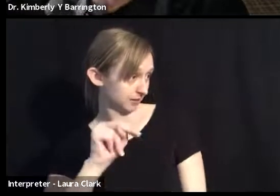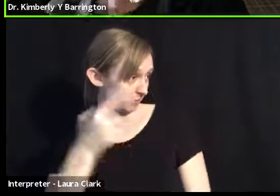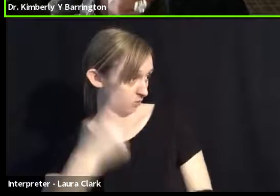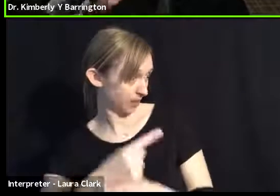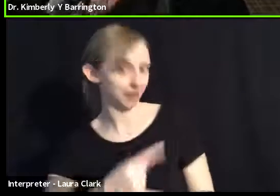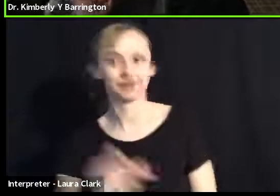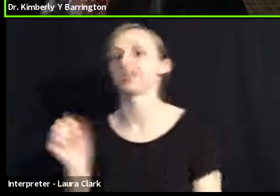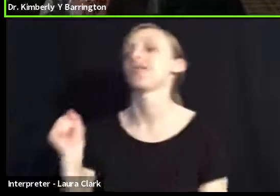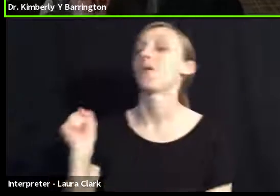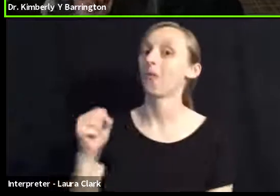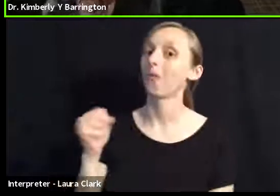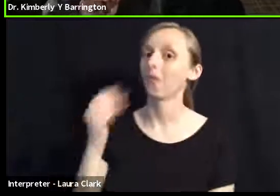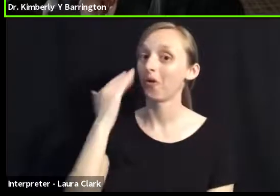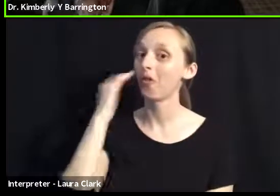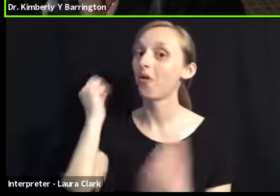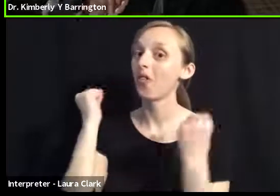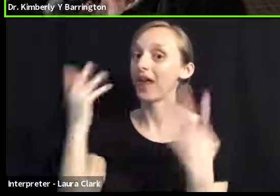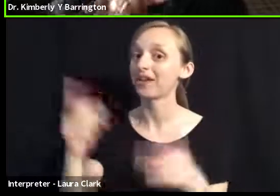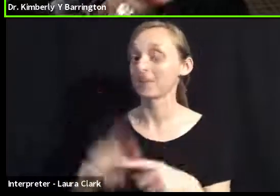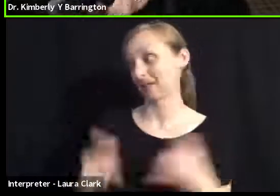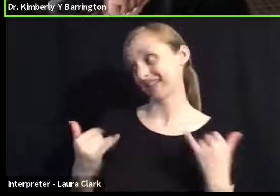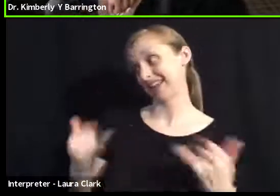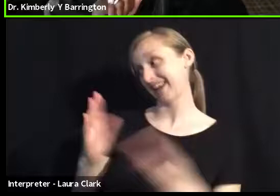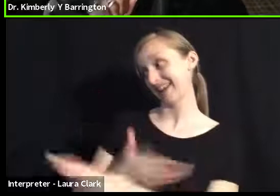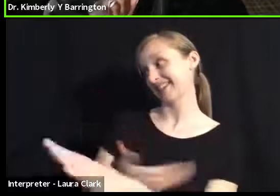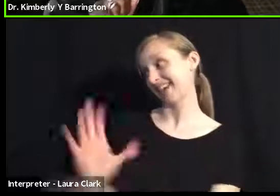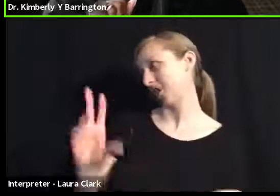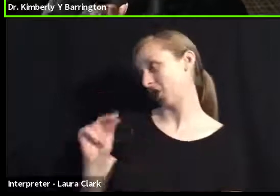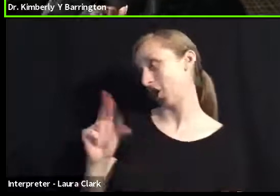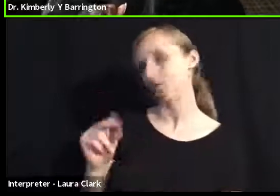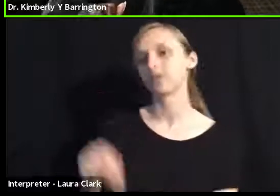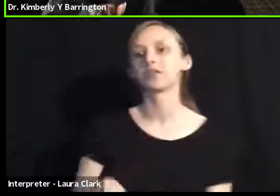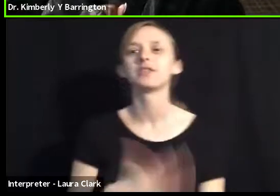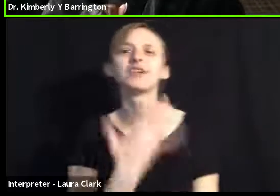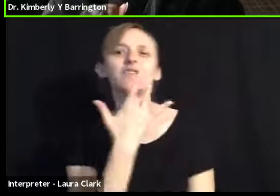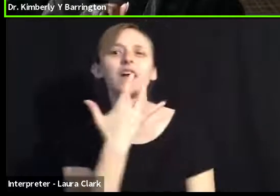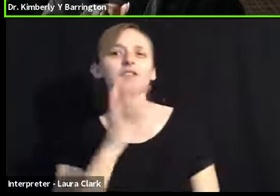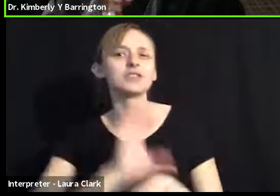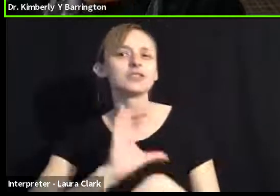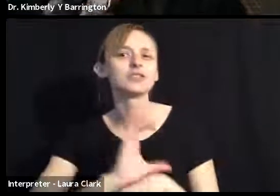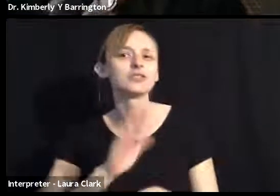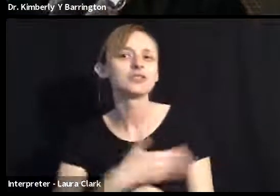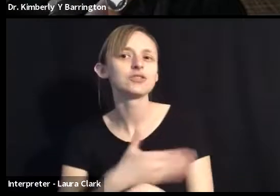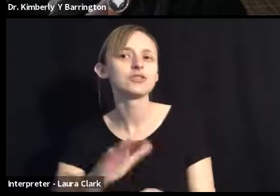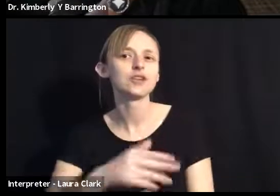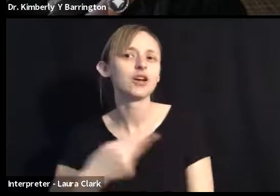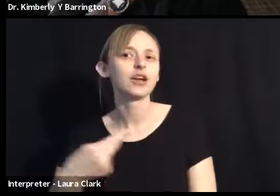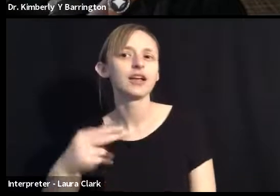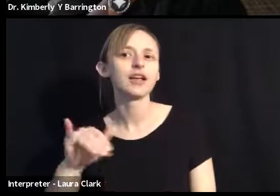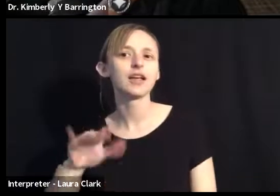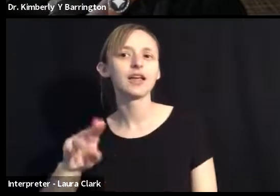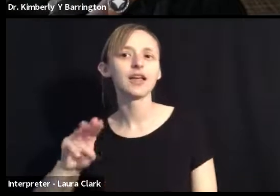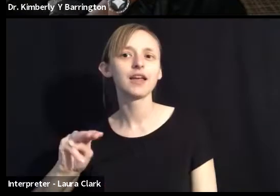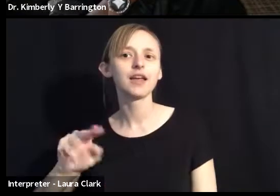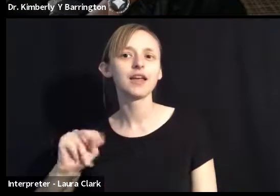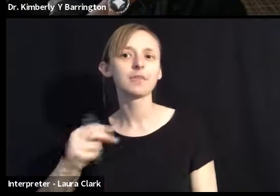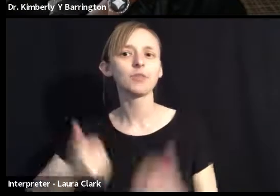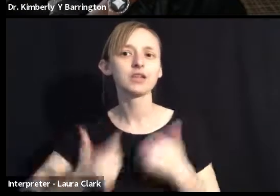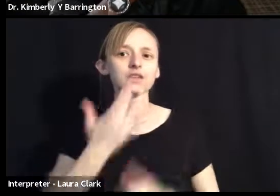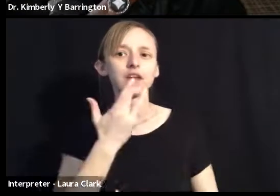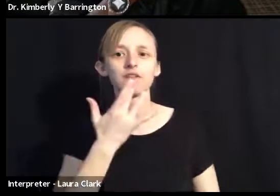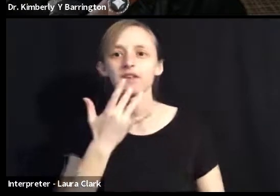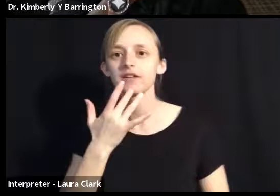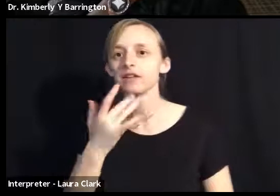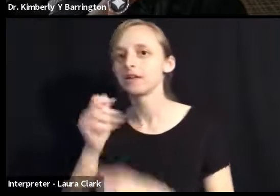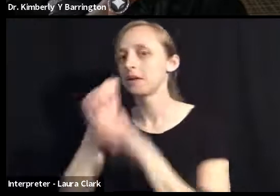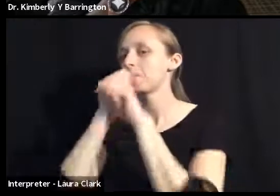hymns, but I'm not going to sing it today. But which one is your favorite? Oh, bless me now, O